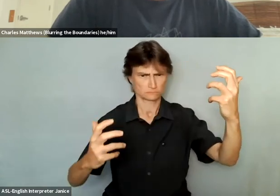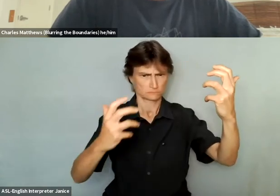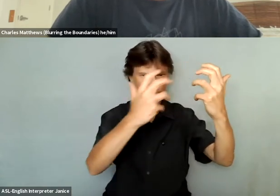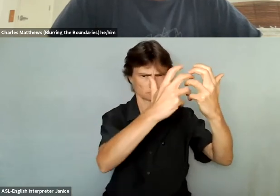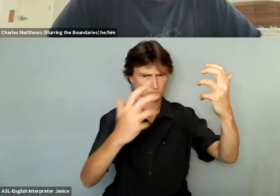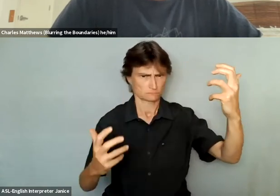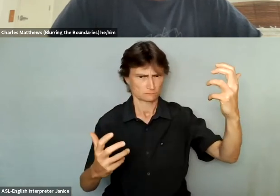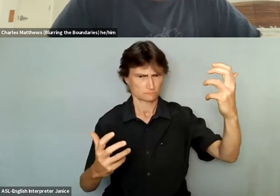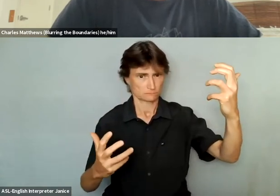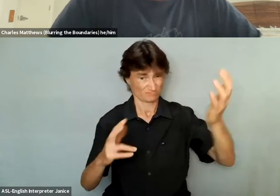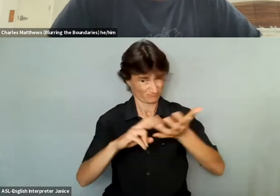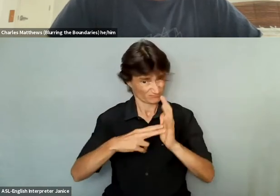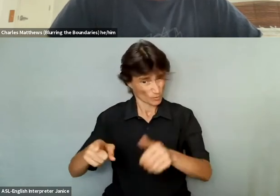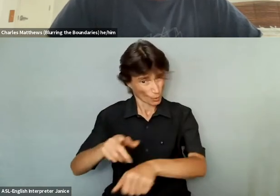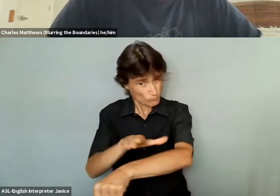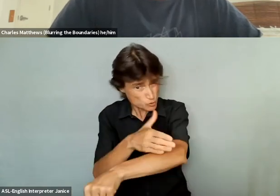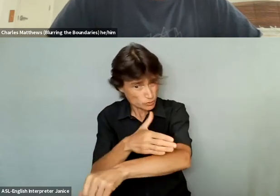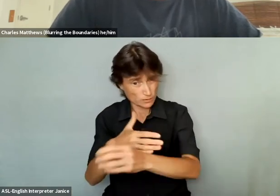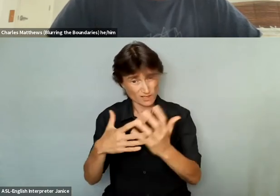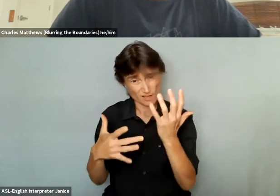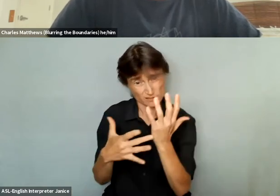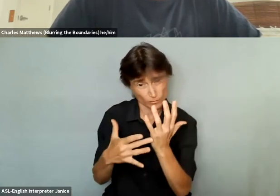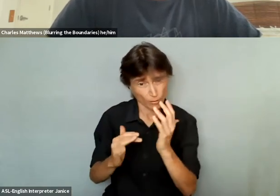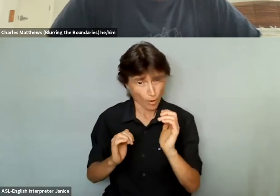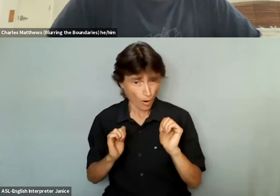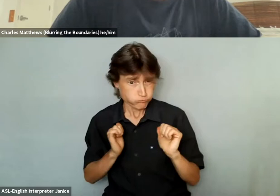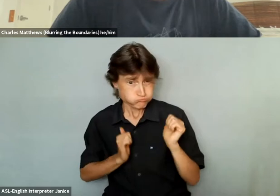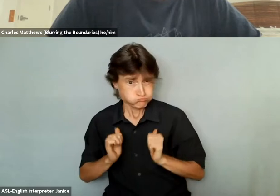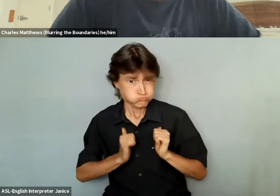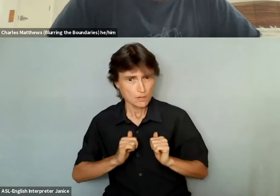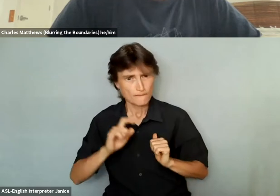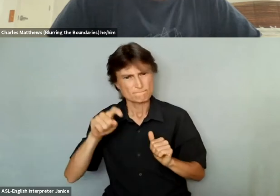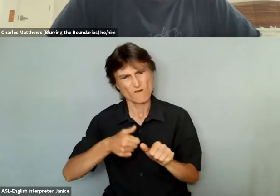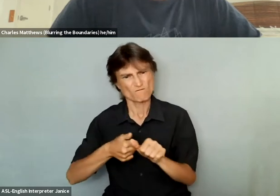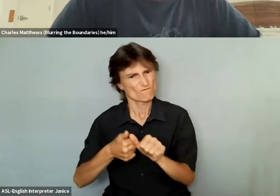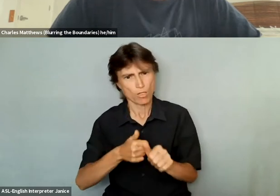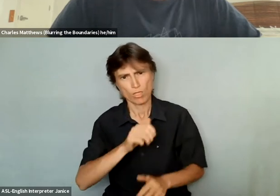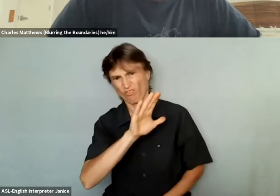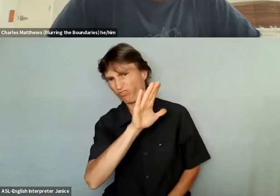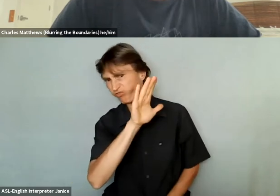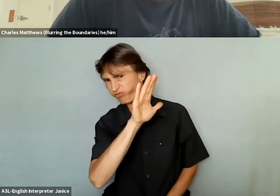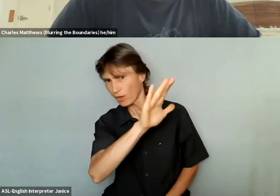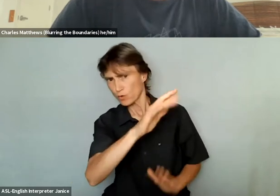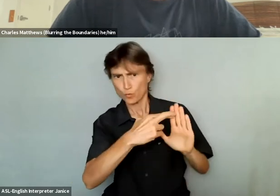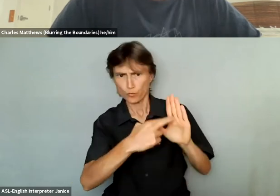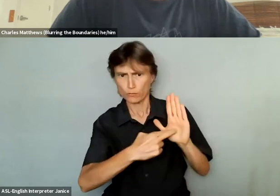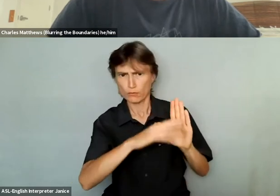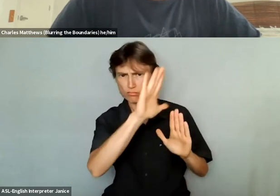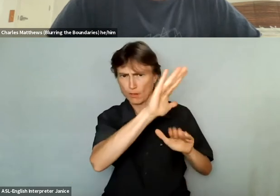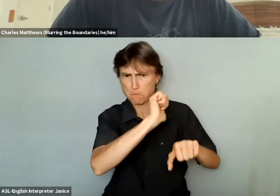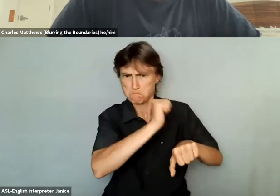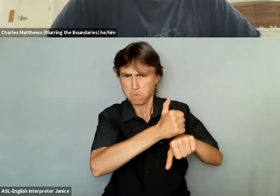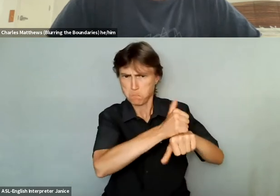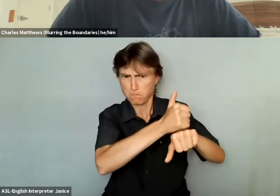music, technology, and performance outside the already predetermined constraints.